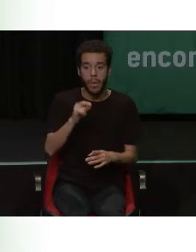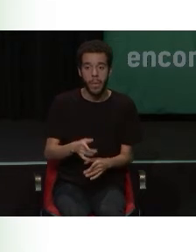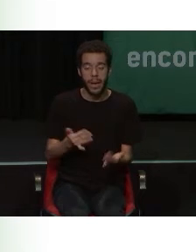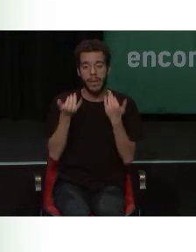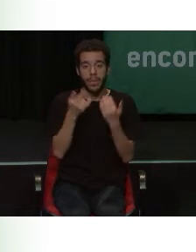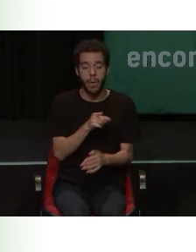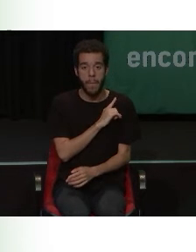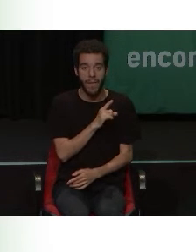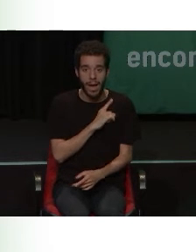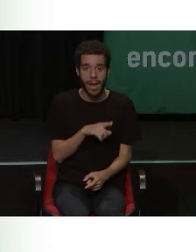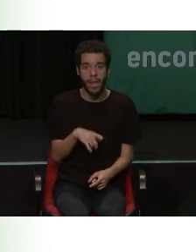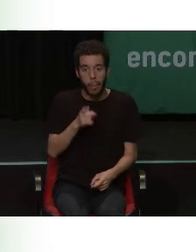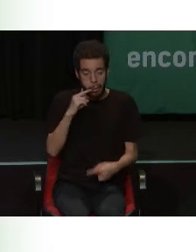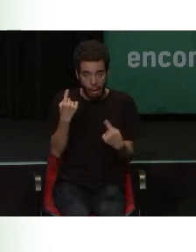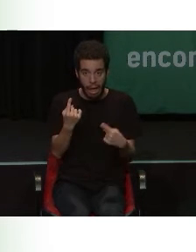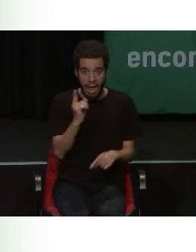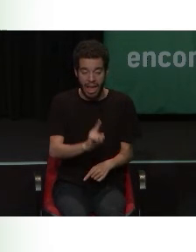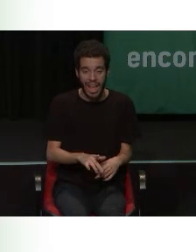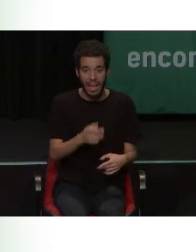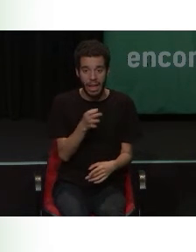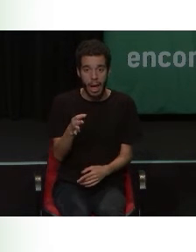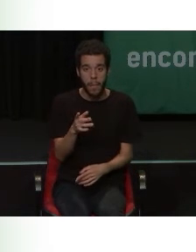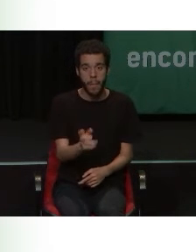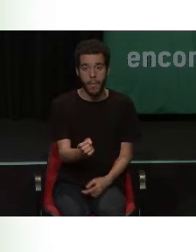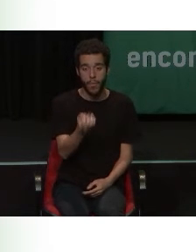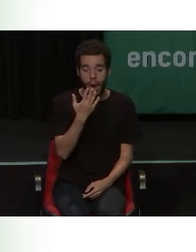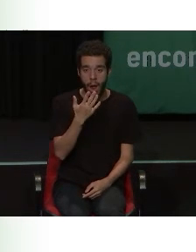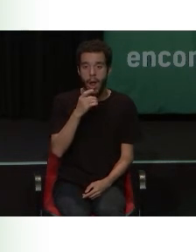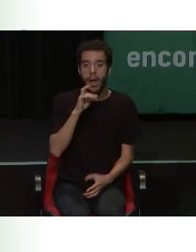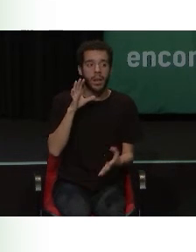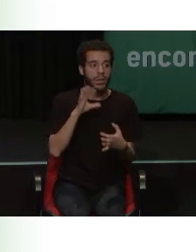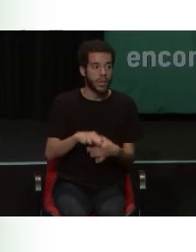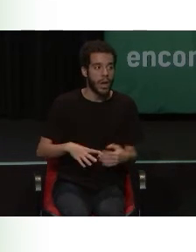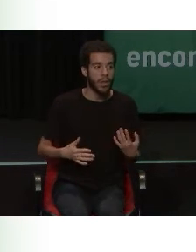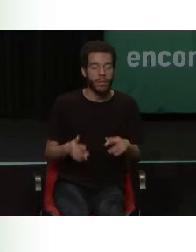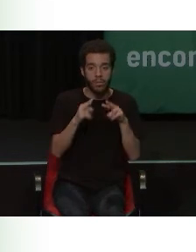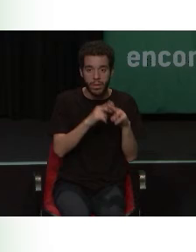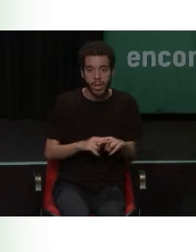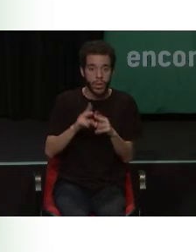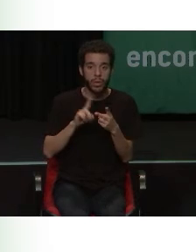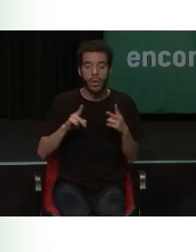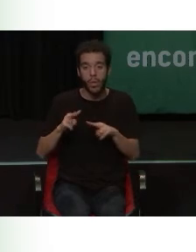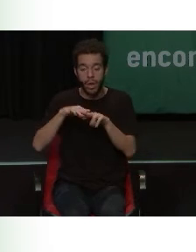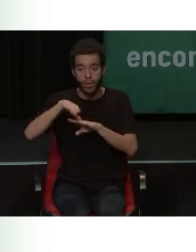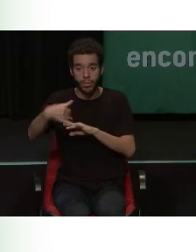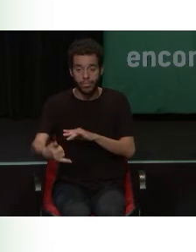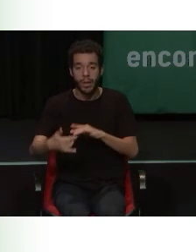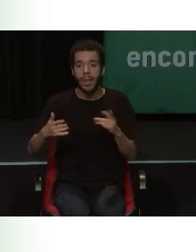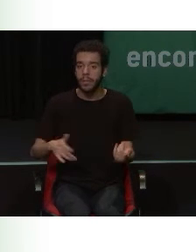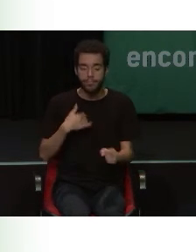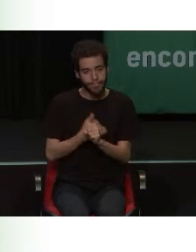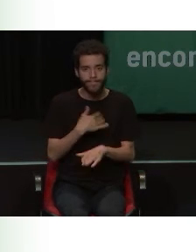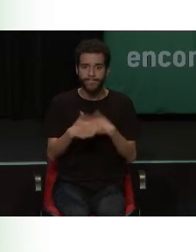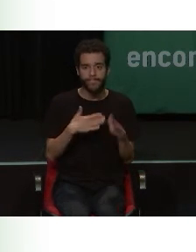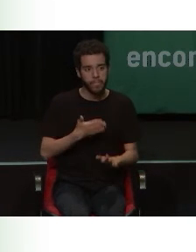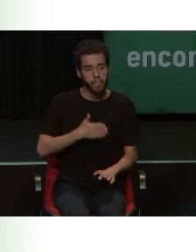privacy, portanto, tudo que a aplicação possa informar everything em termos that the app quer can diagnóstico, inform, quer both in prognóstico, terms of funciona diagnosis and muito bem prognosis, they